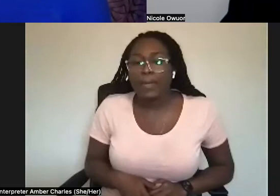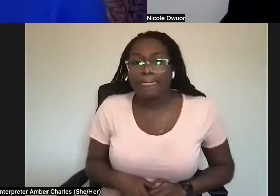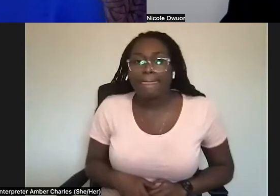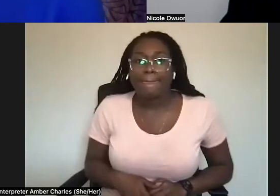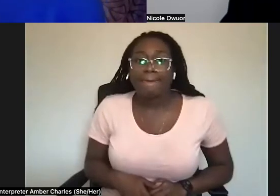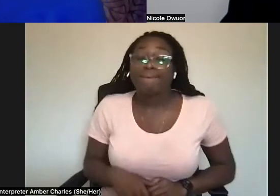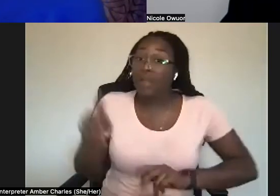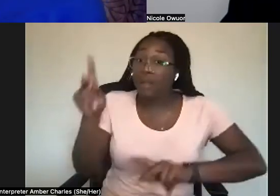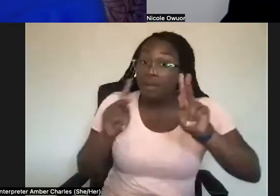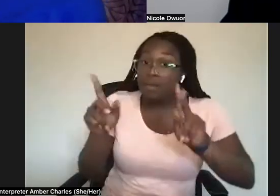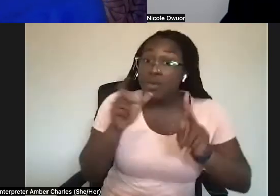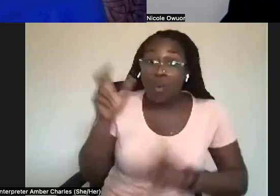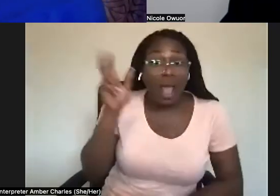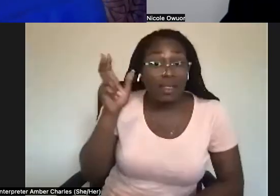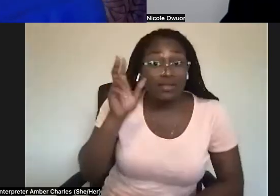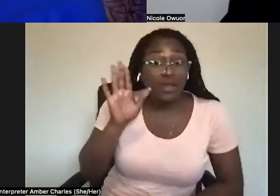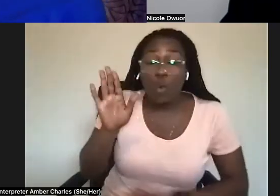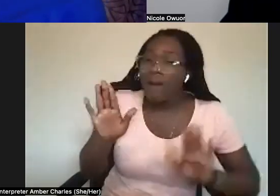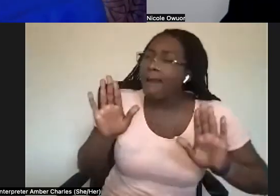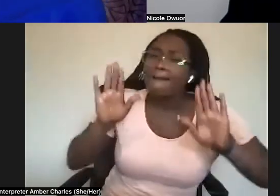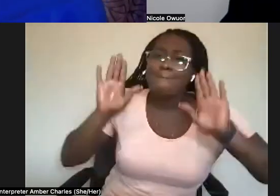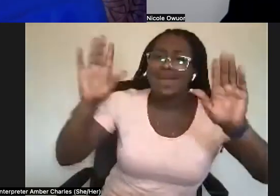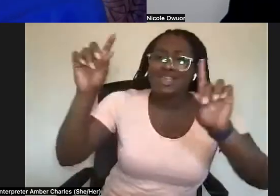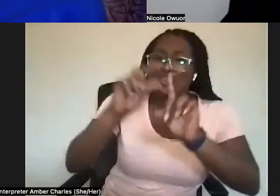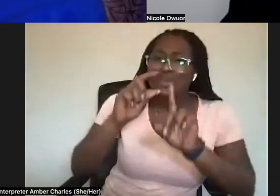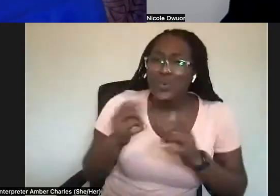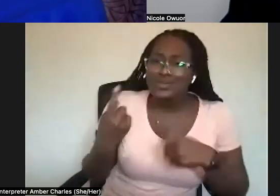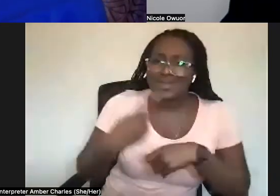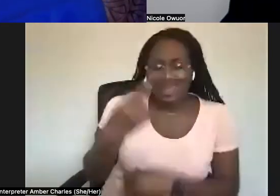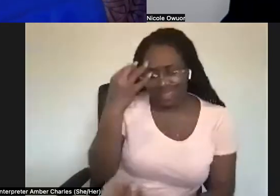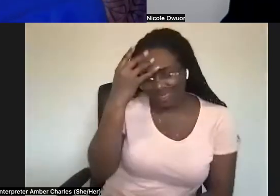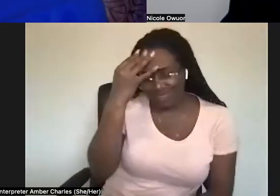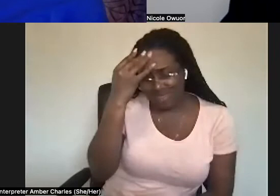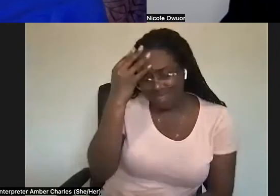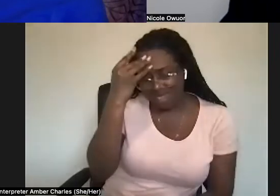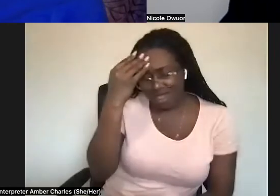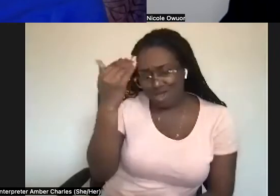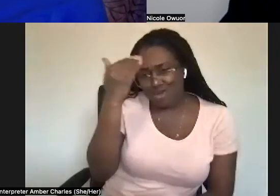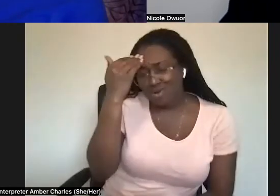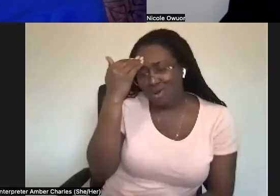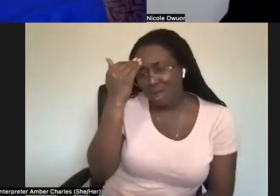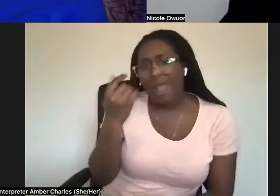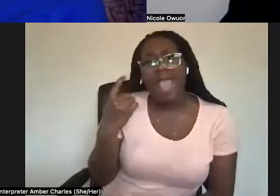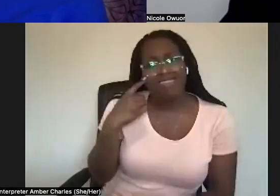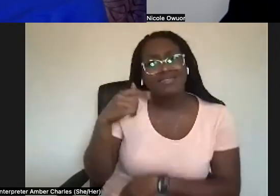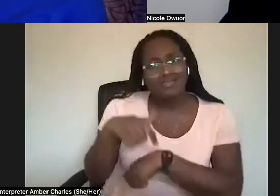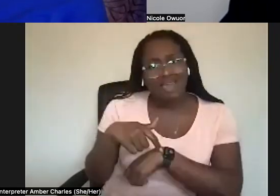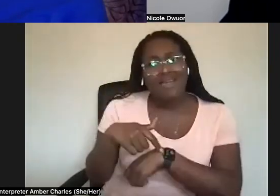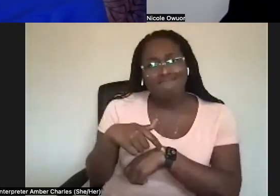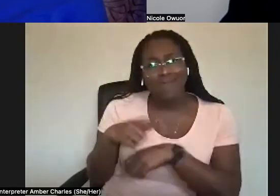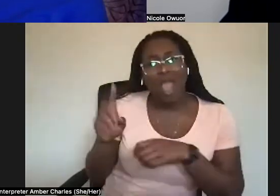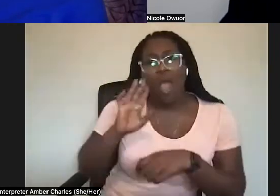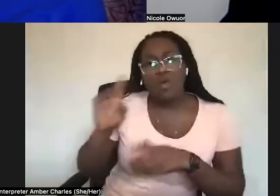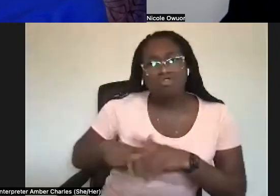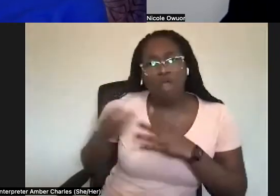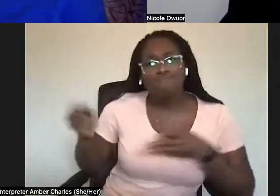people who are listening to your amazing words today and are thinking, you know what? I think it's time. I think I'll start packing today.